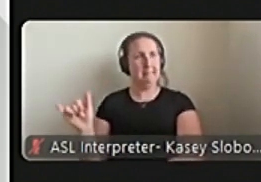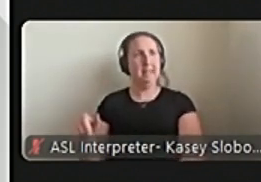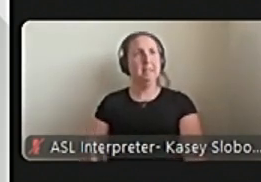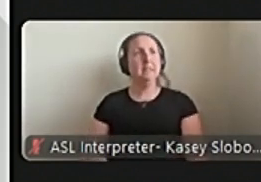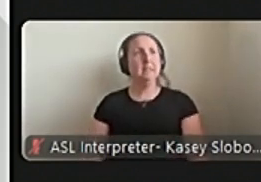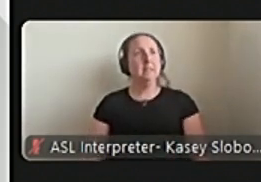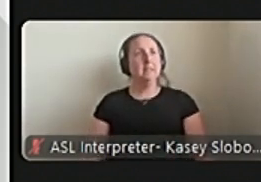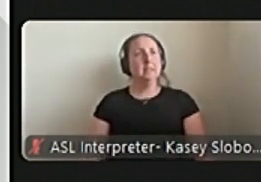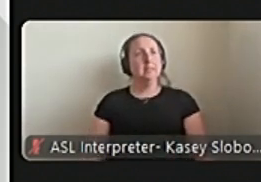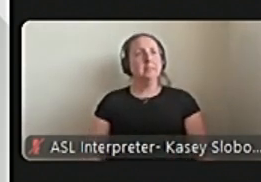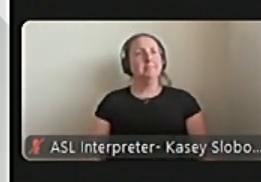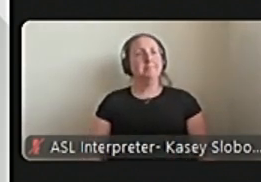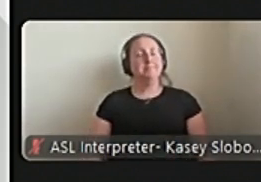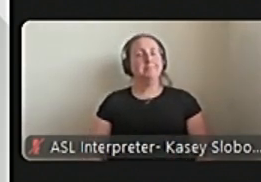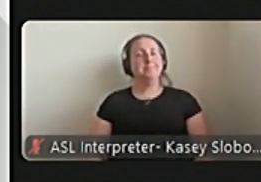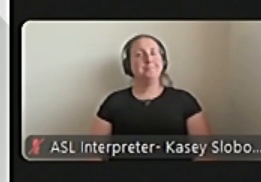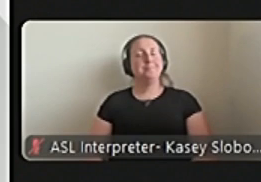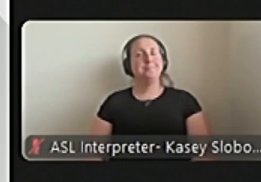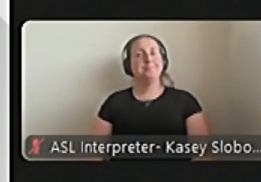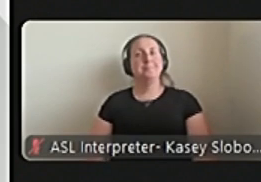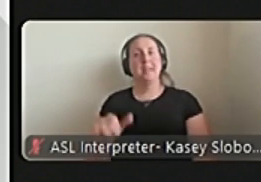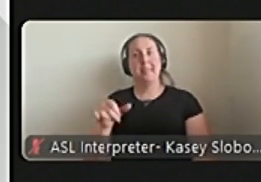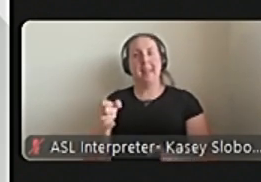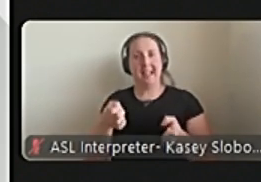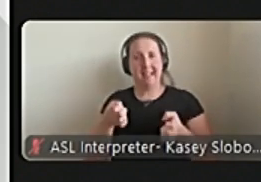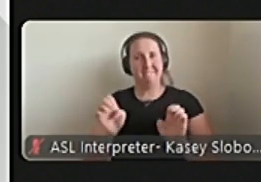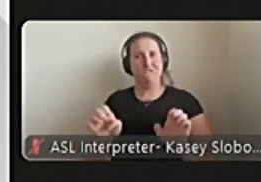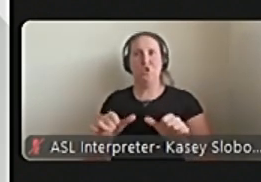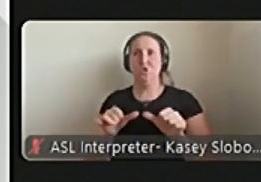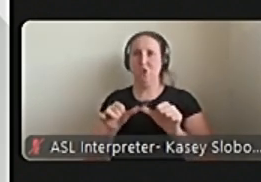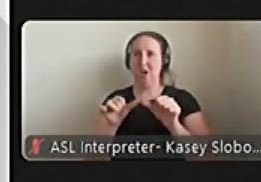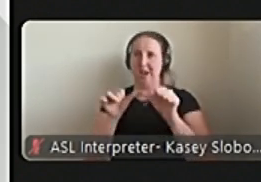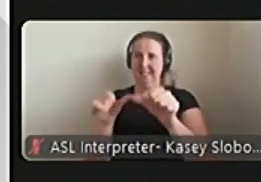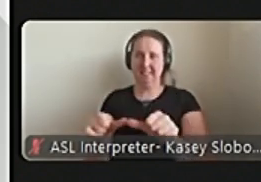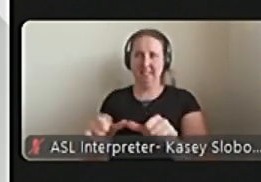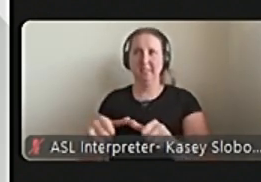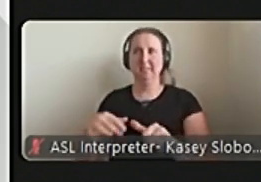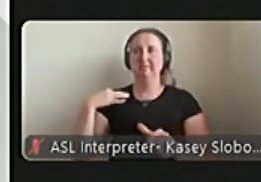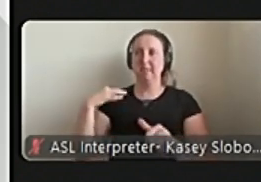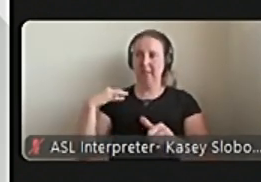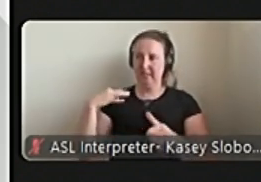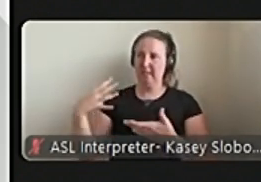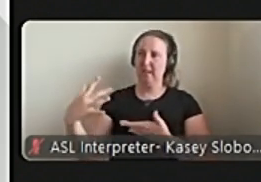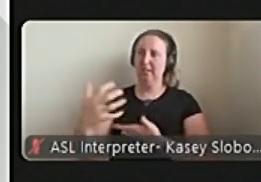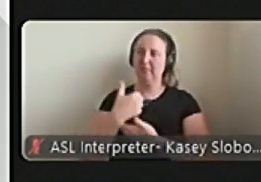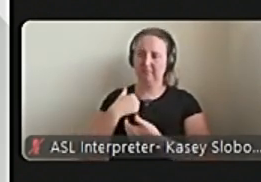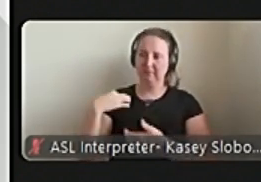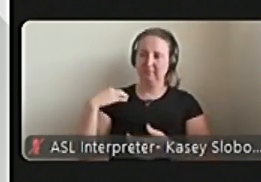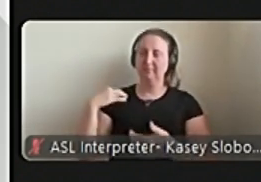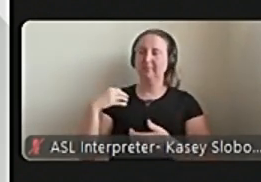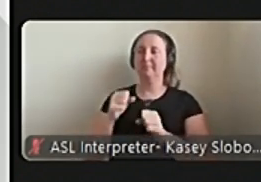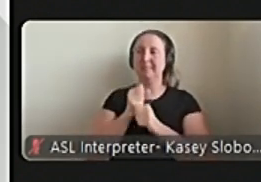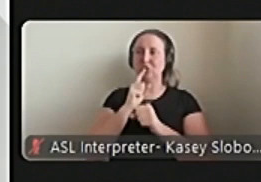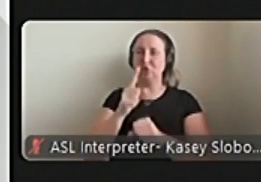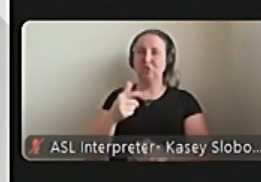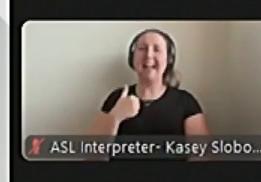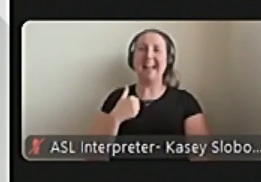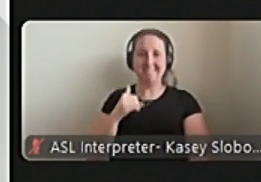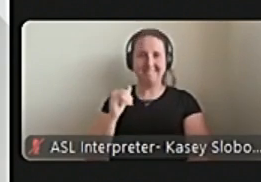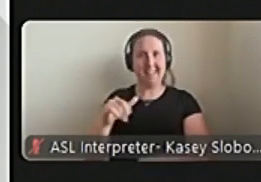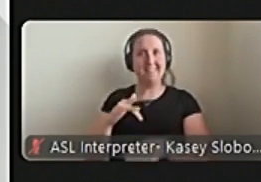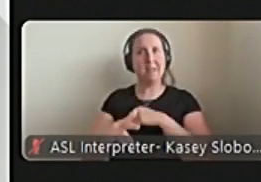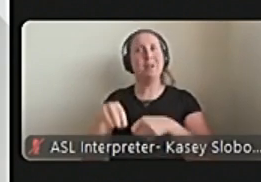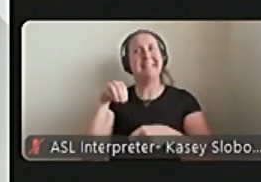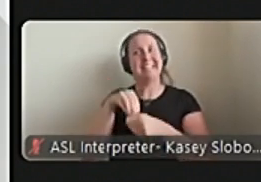constant effort to recruiting volunteers so we can have those things in rural communities. But